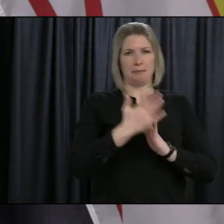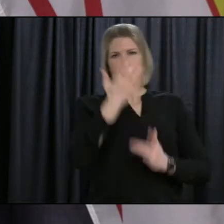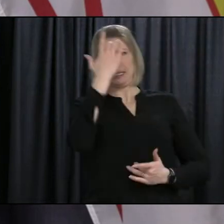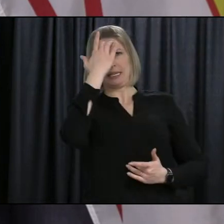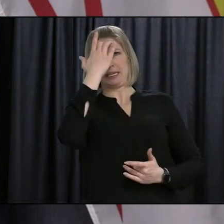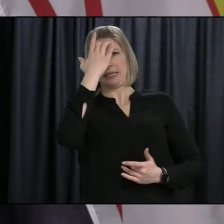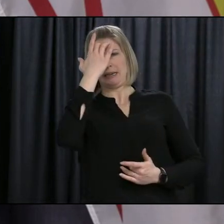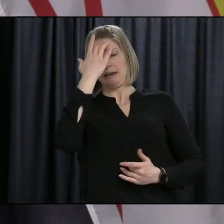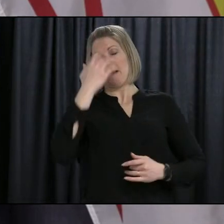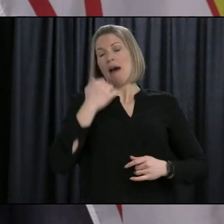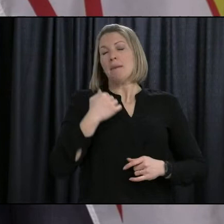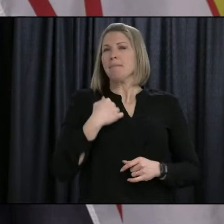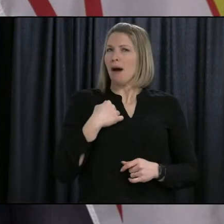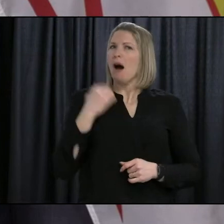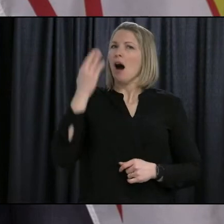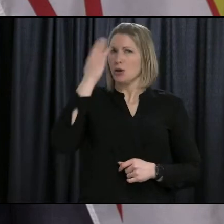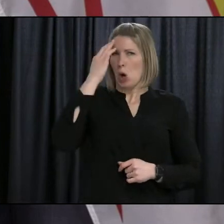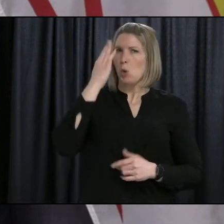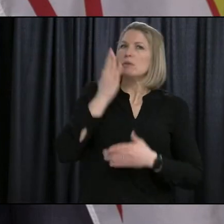engineer by any stretch, but